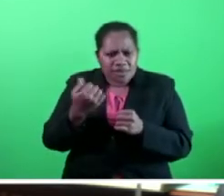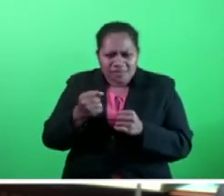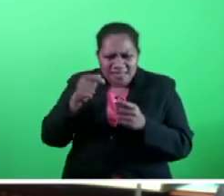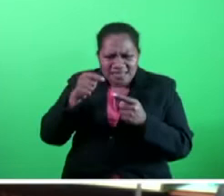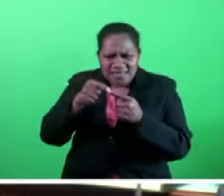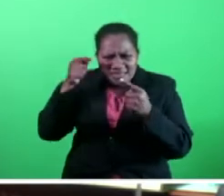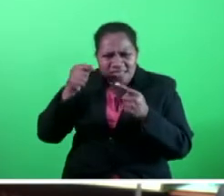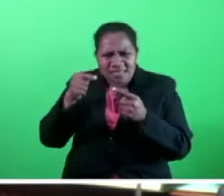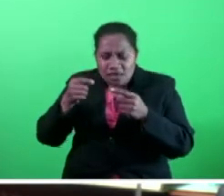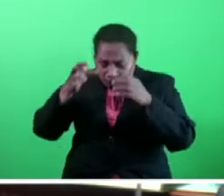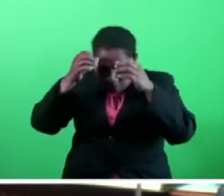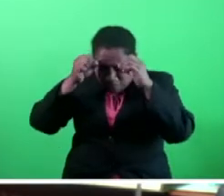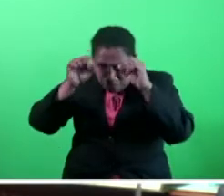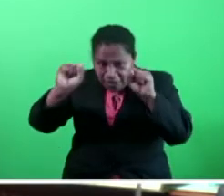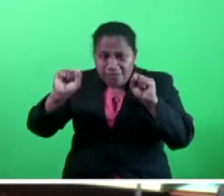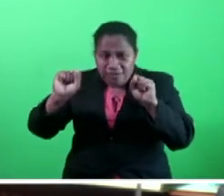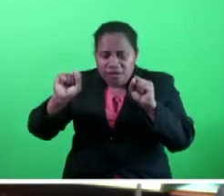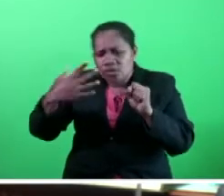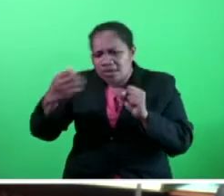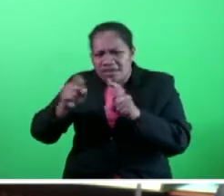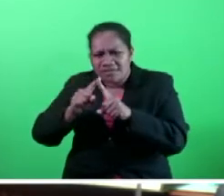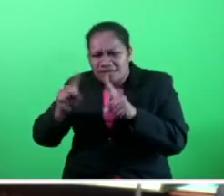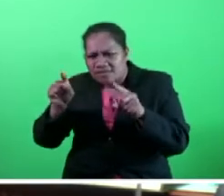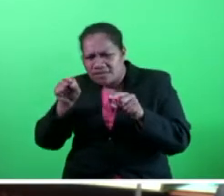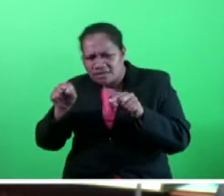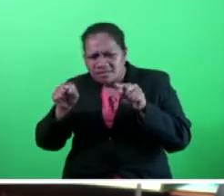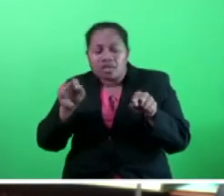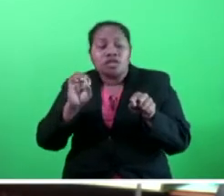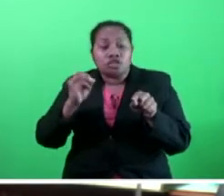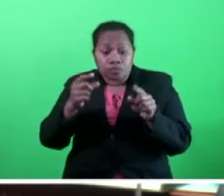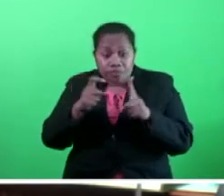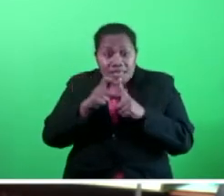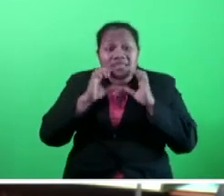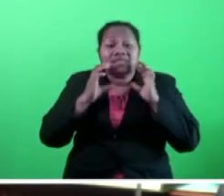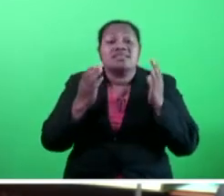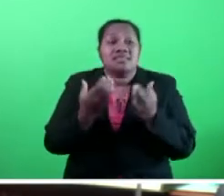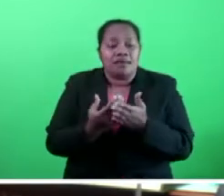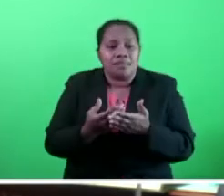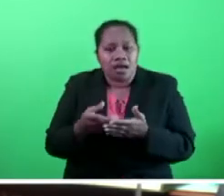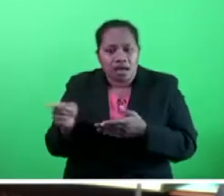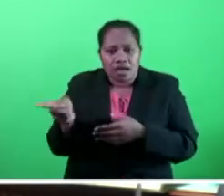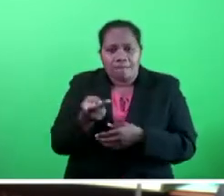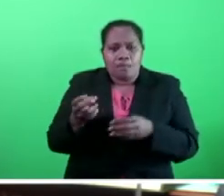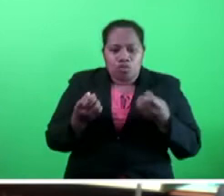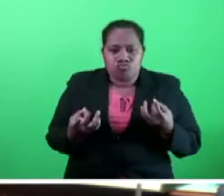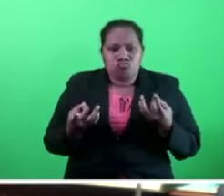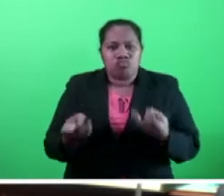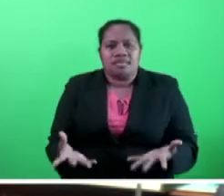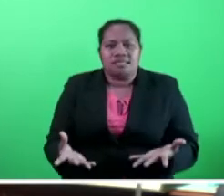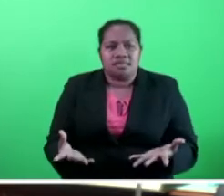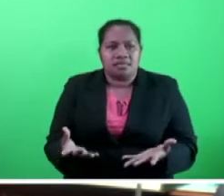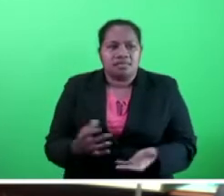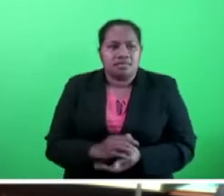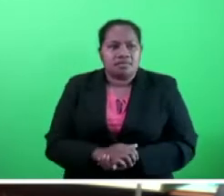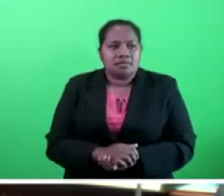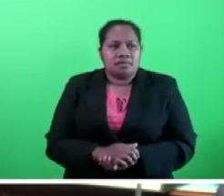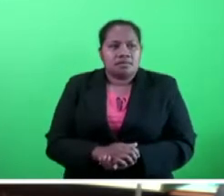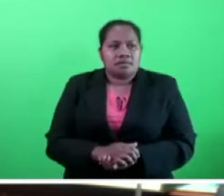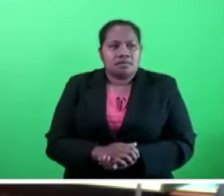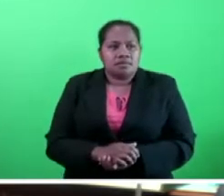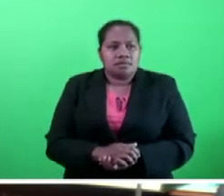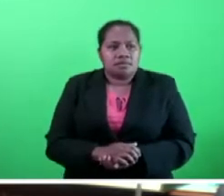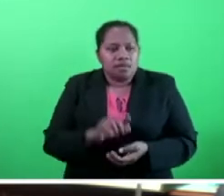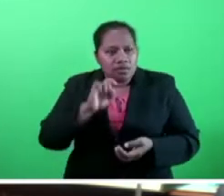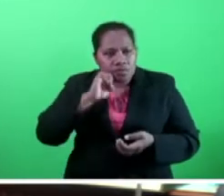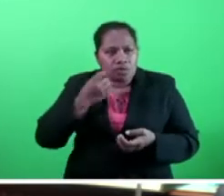we've got Senapol. So again, by December that should be ready, and we then would want to distribute the breeders